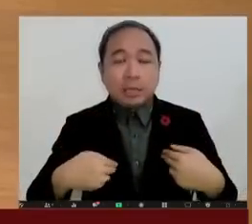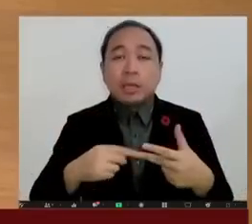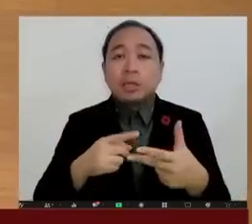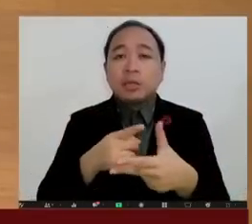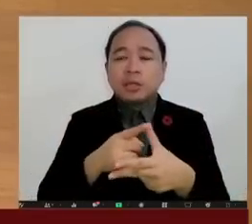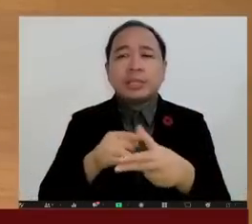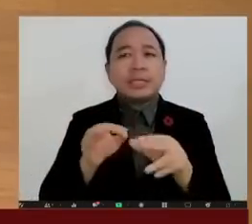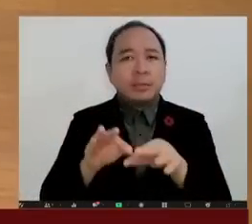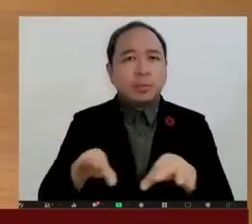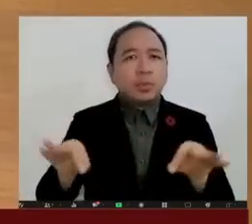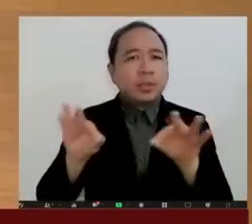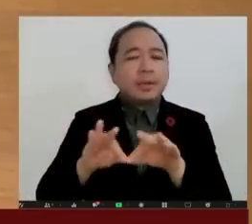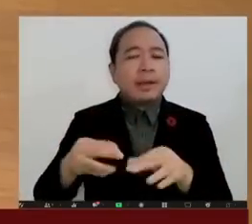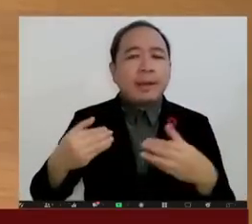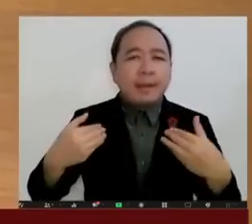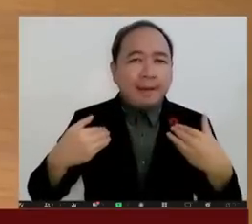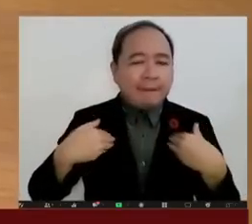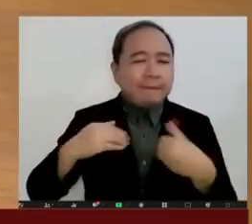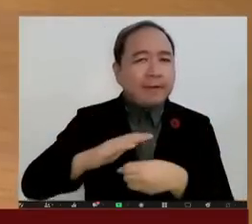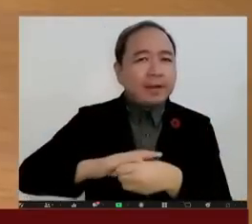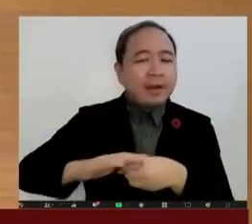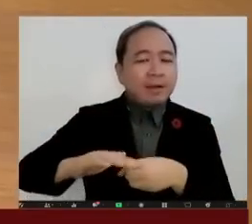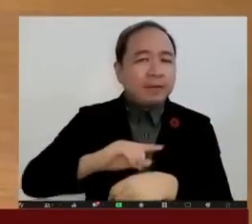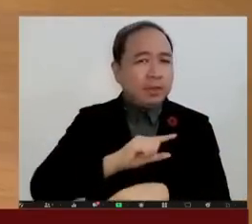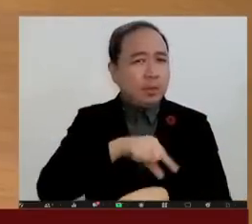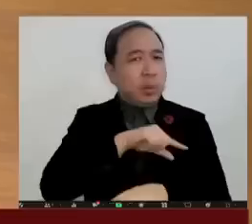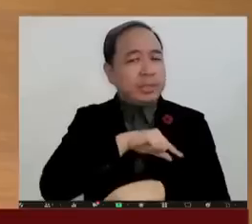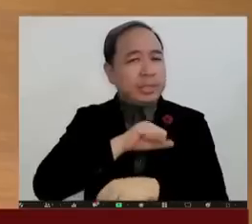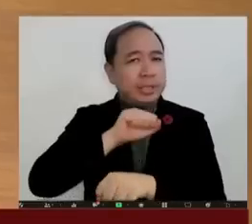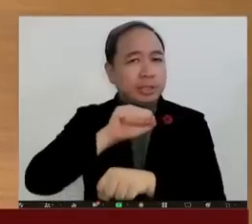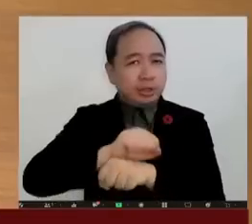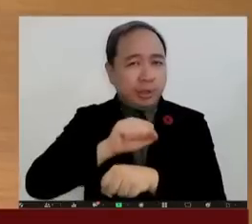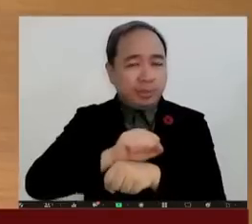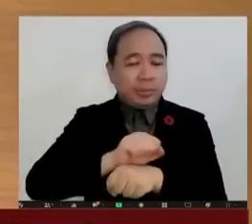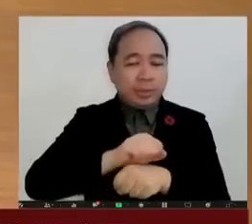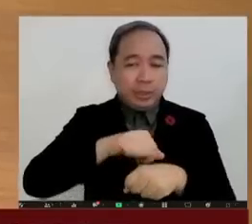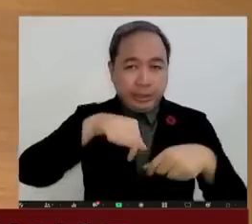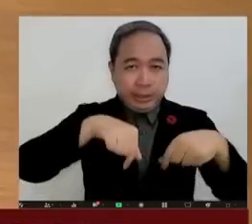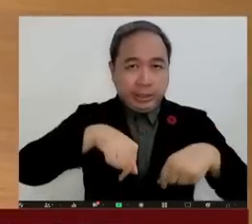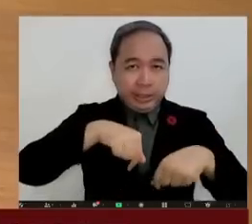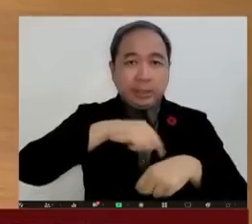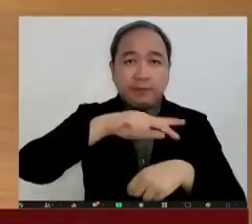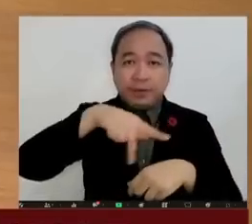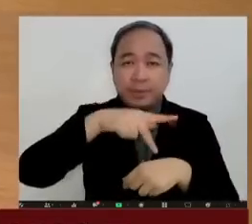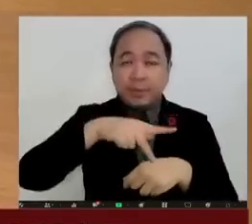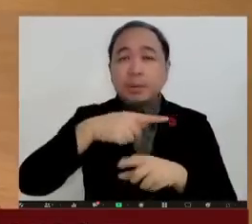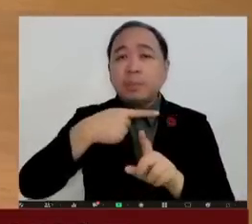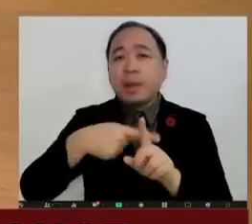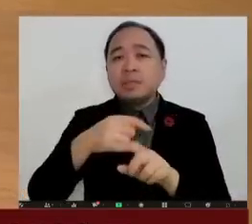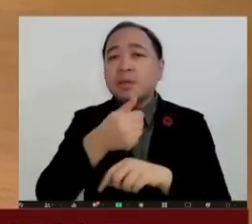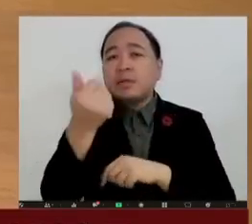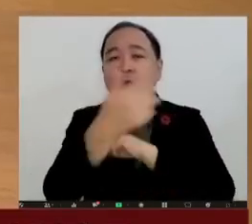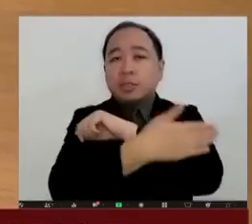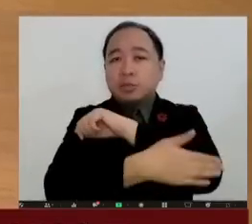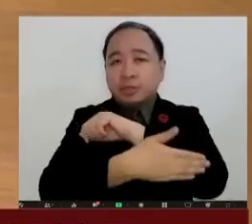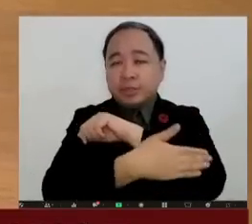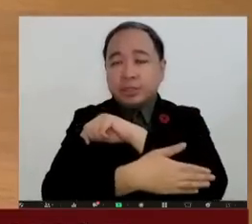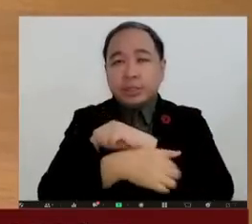hanap buhay sa loob at maging sa labas ng bansa. As of May this year, our employment rate rose